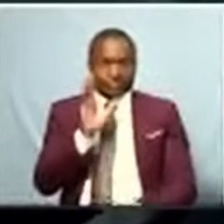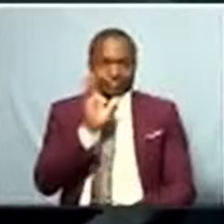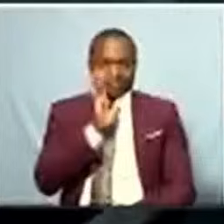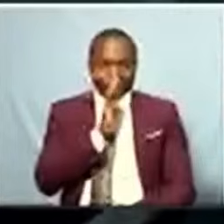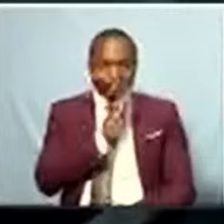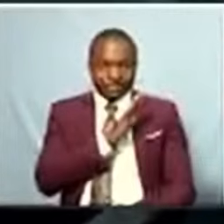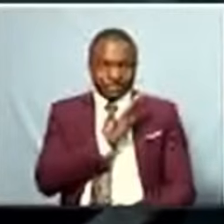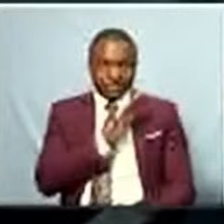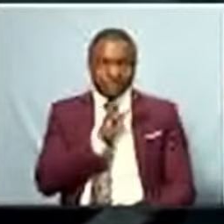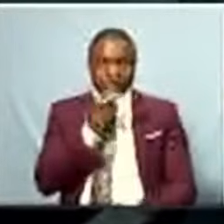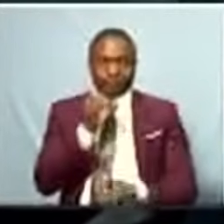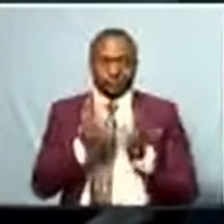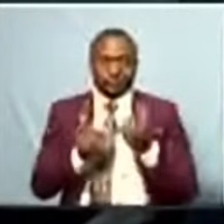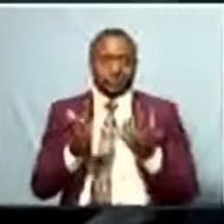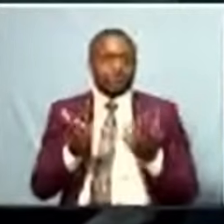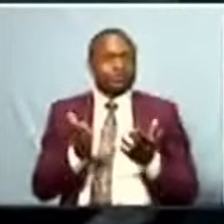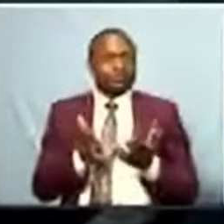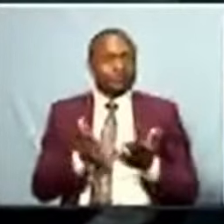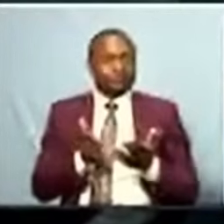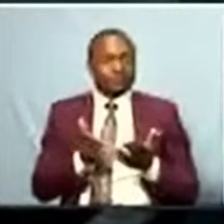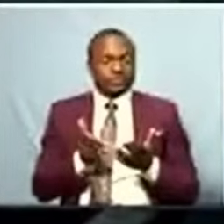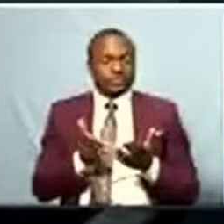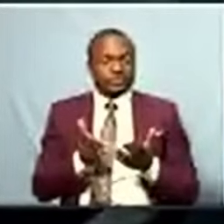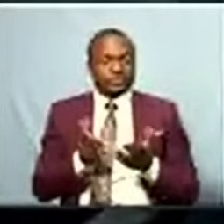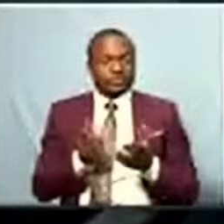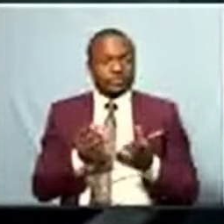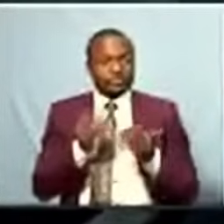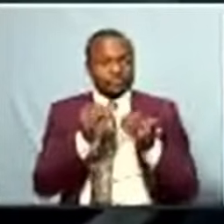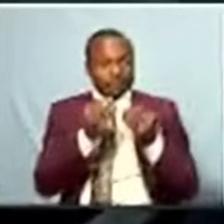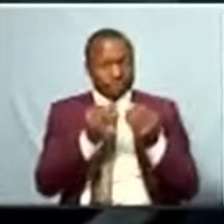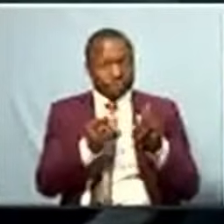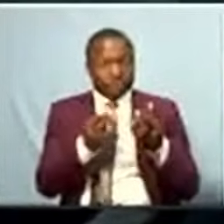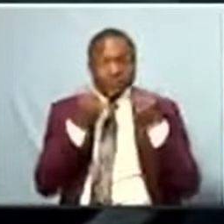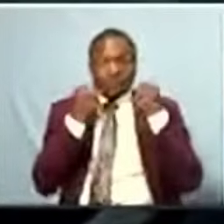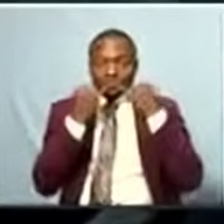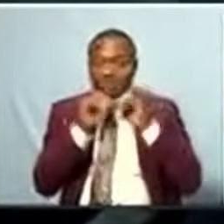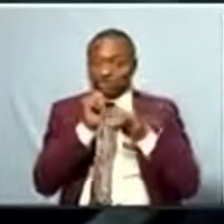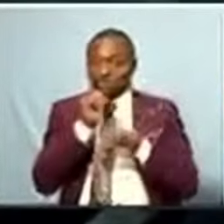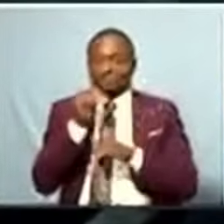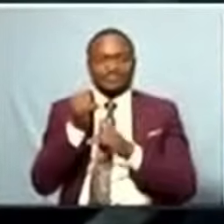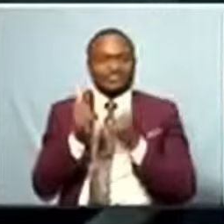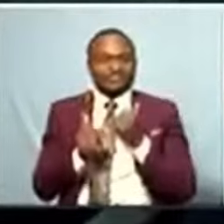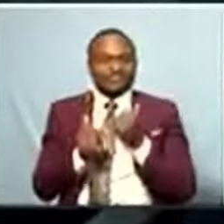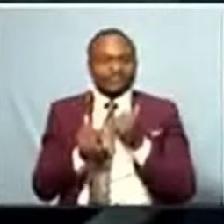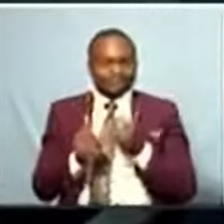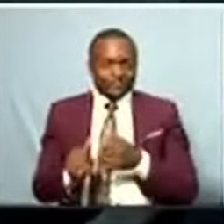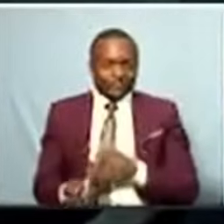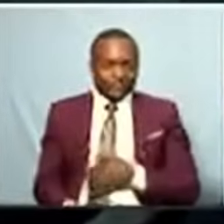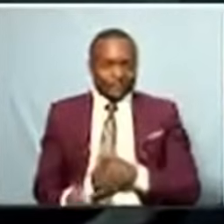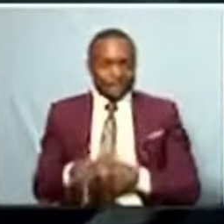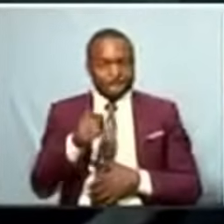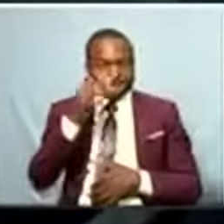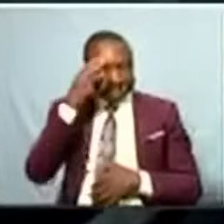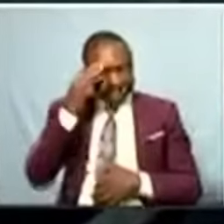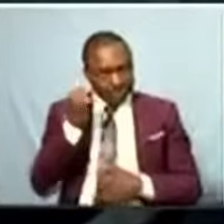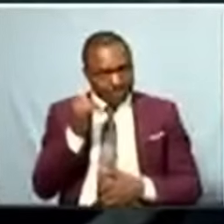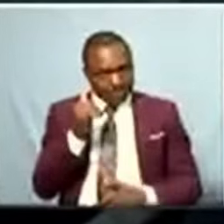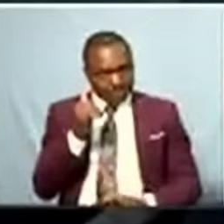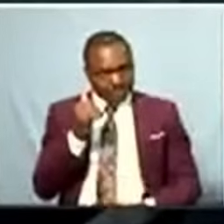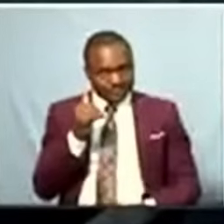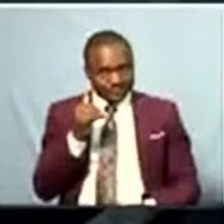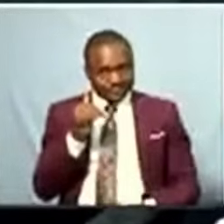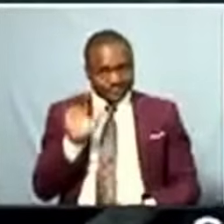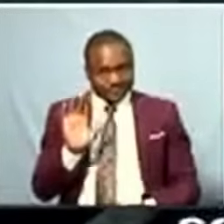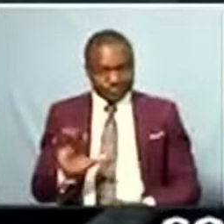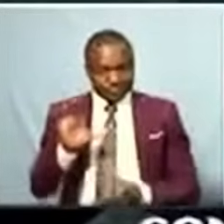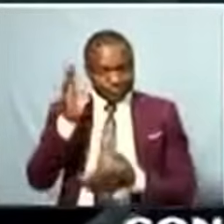are incomplete, and they analyze them. We've been given the details of those that are not completed. So, on what basis, Permanent